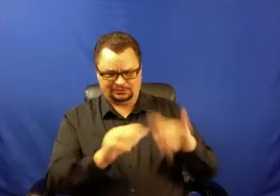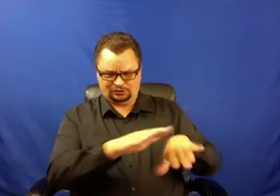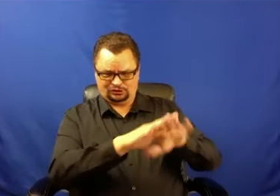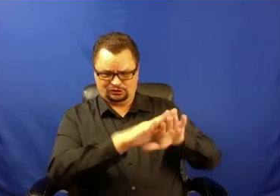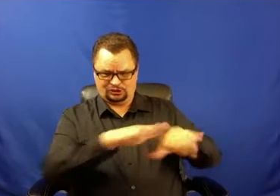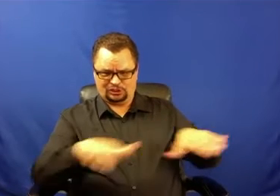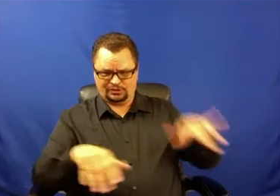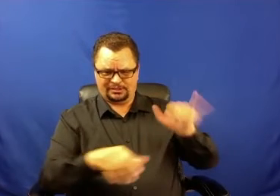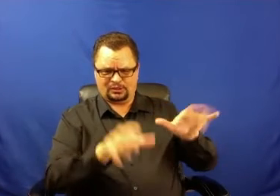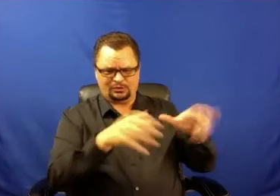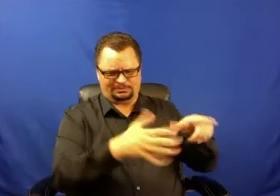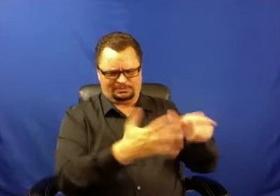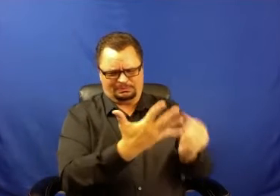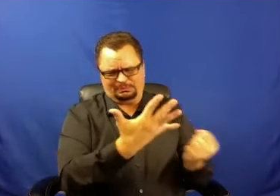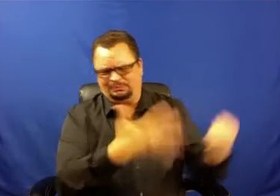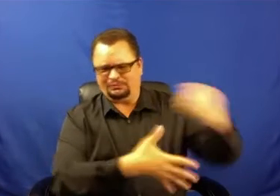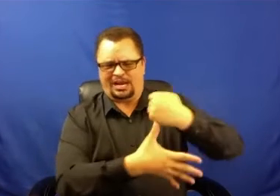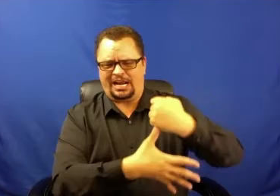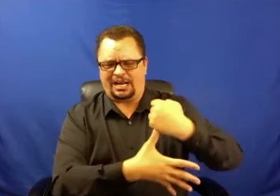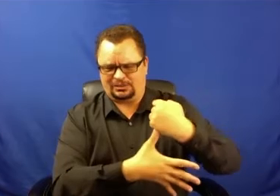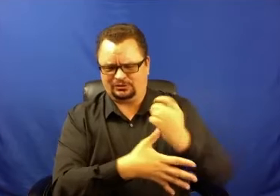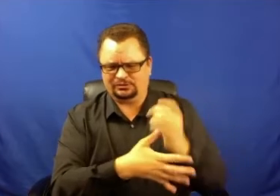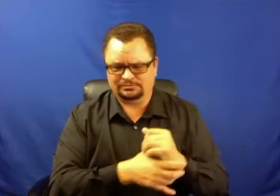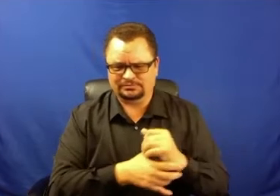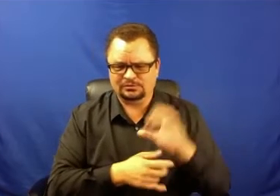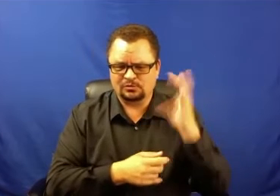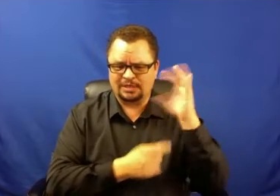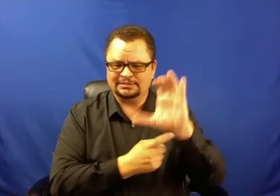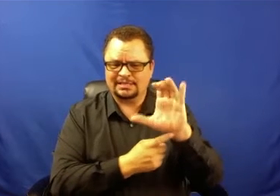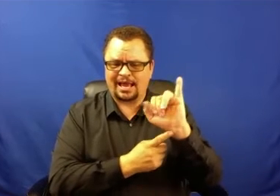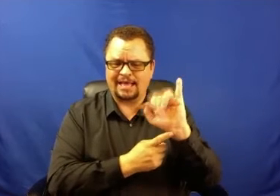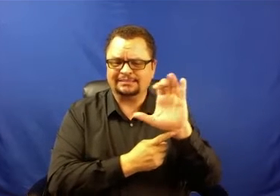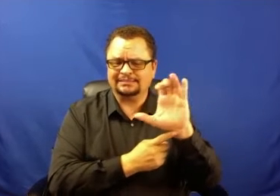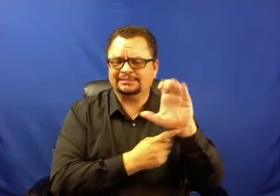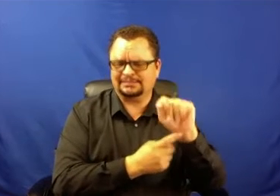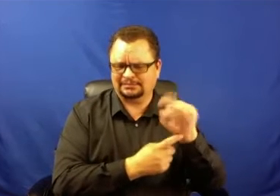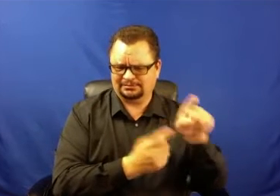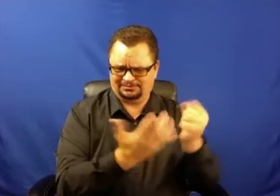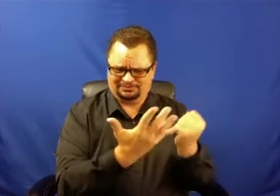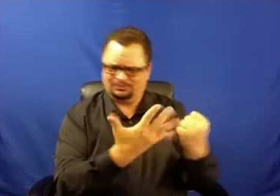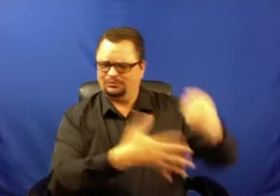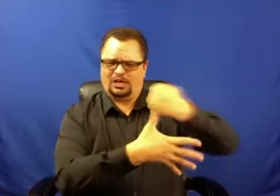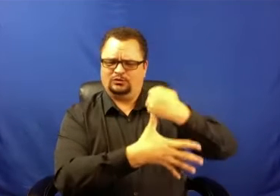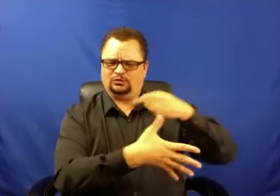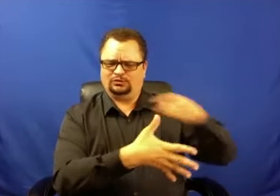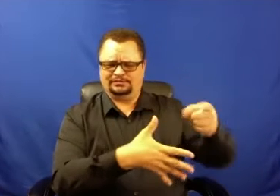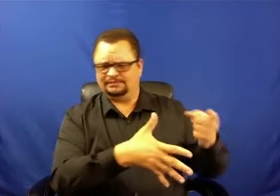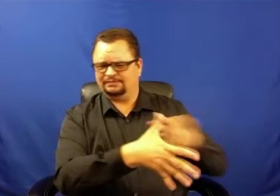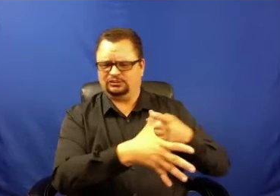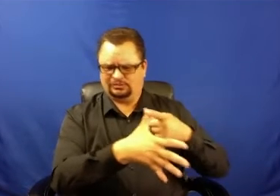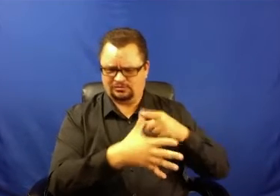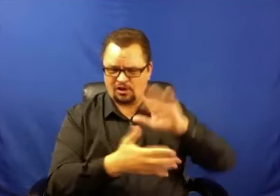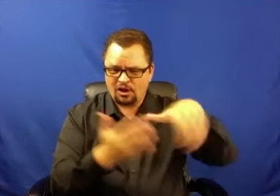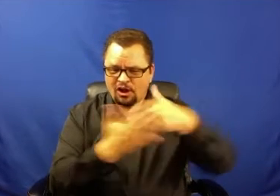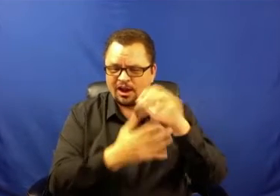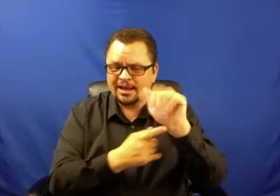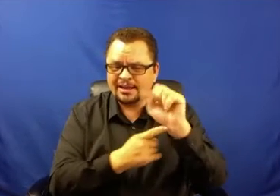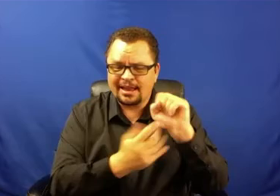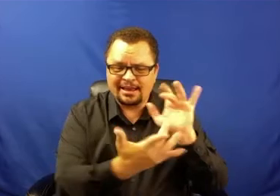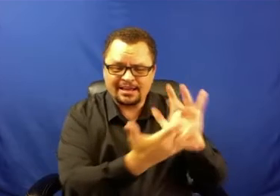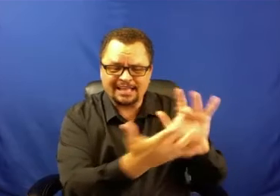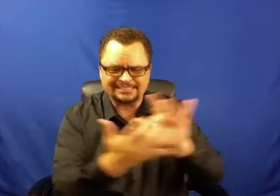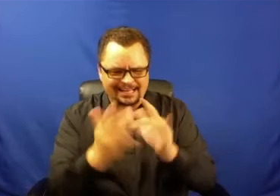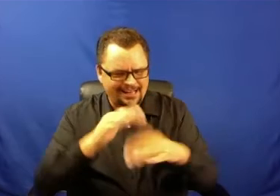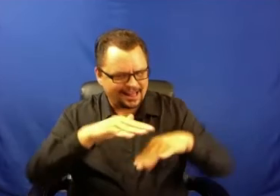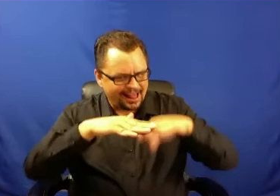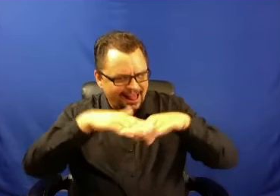But all of our cases are still contacted at least twice, and they are also offered that isolation and quarantine information, as well